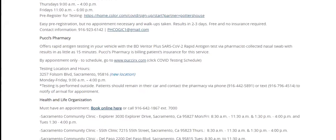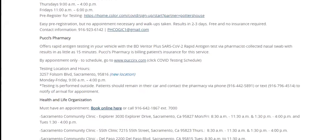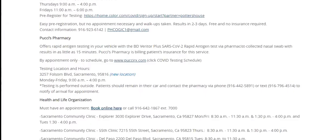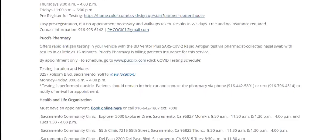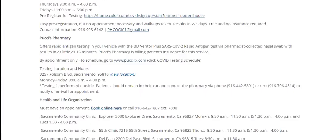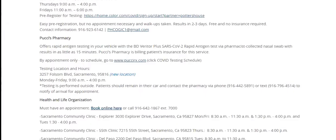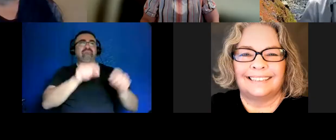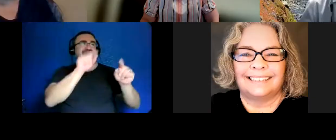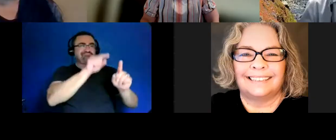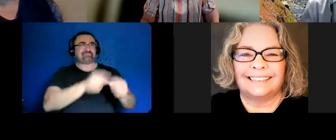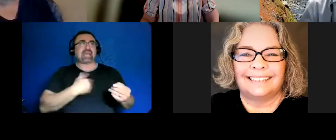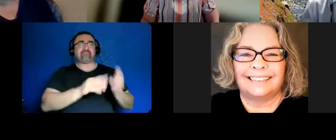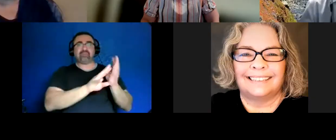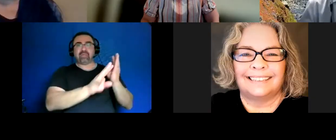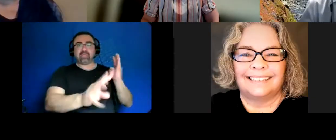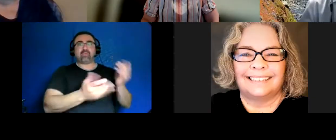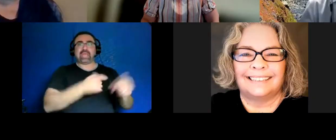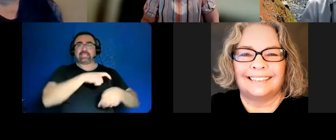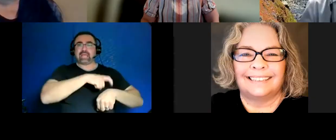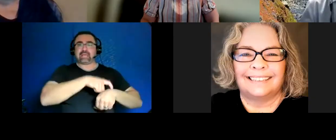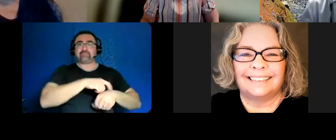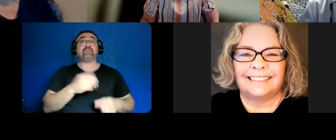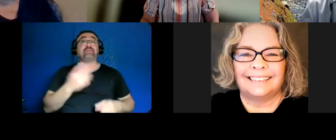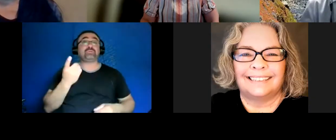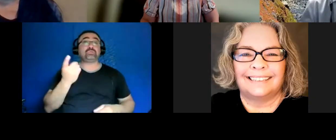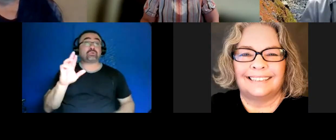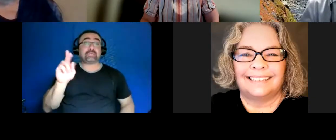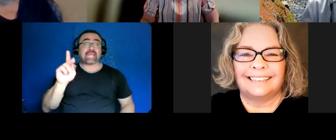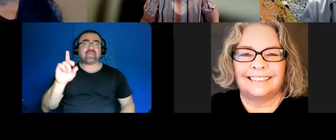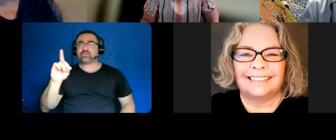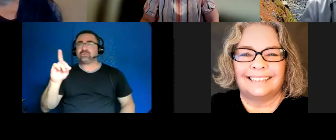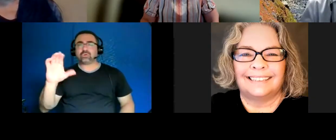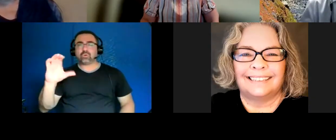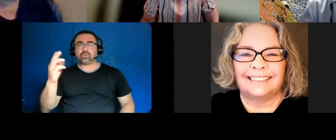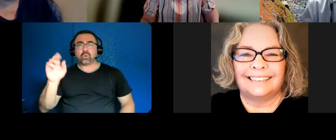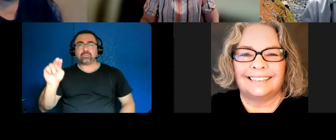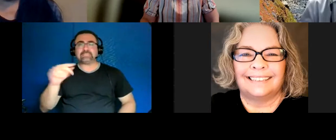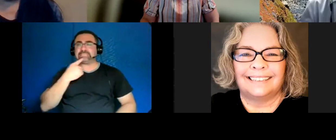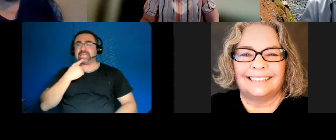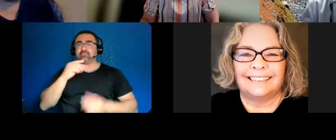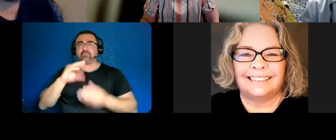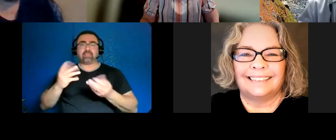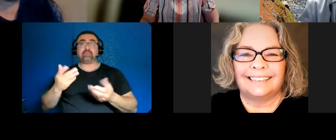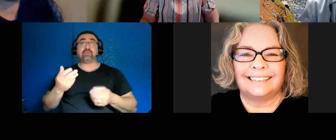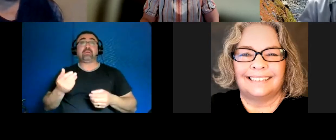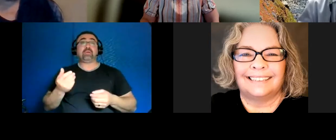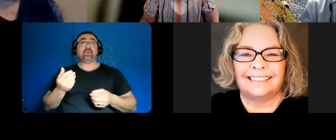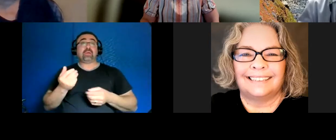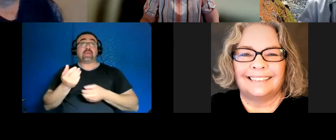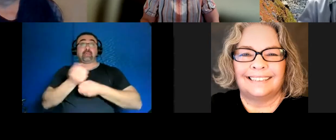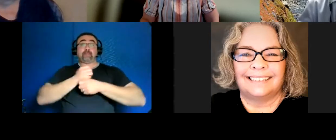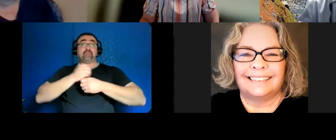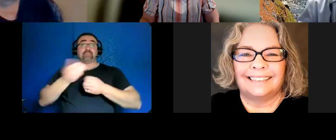times. But just as Dr. K and Dr. Cohen mentioned, a couple different layers of protection, testing is one of